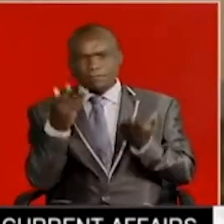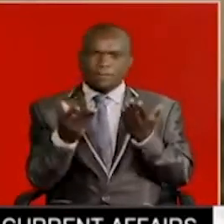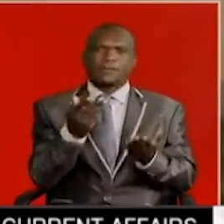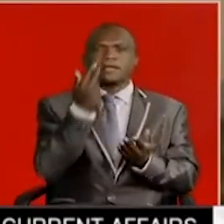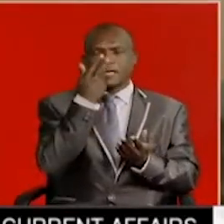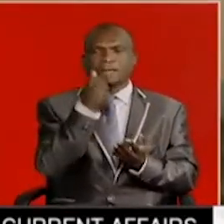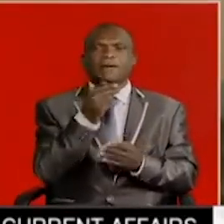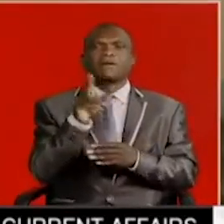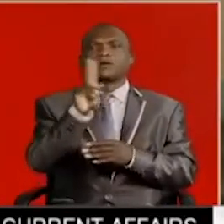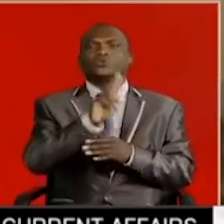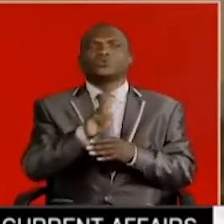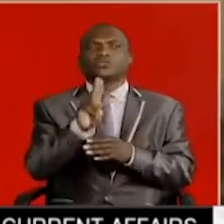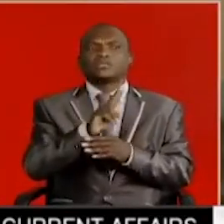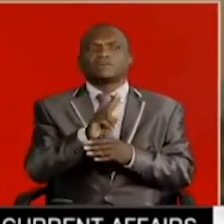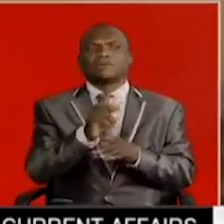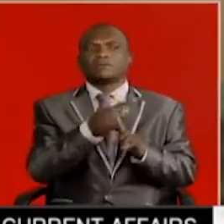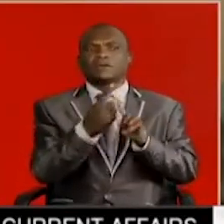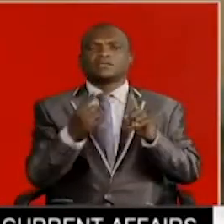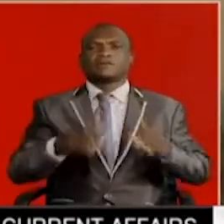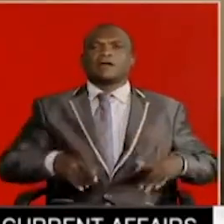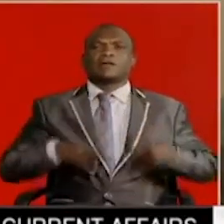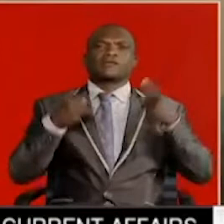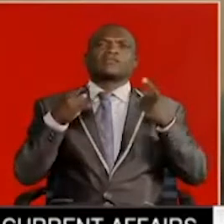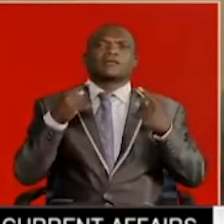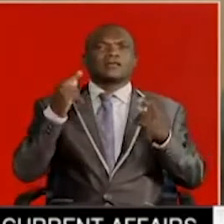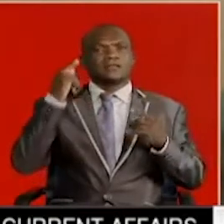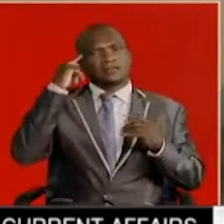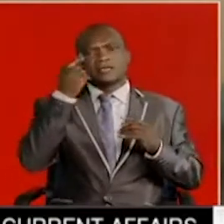are using as Minister of Health.